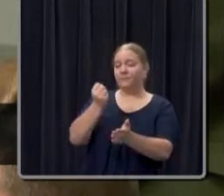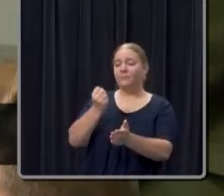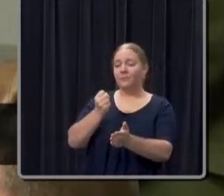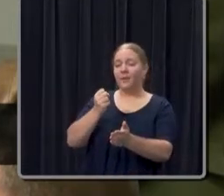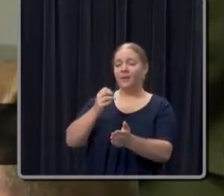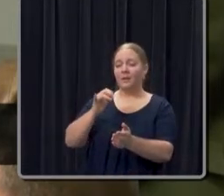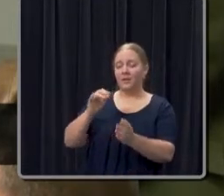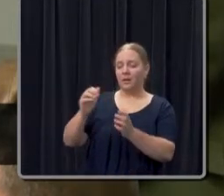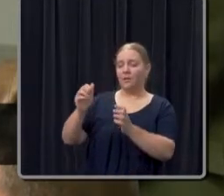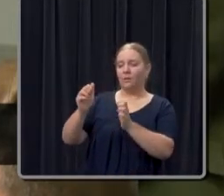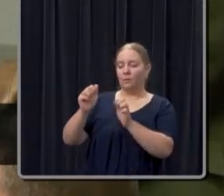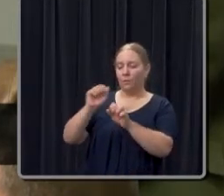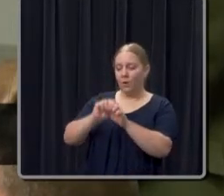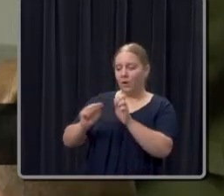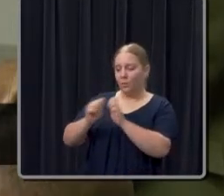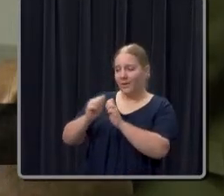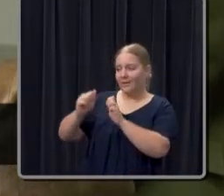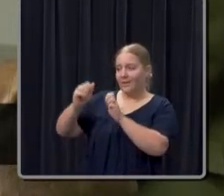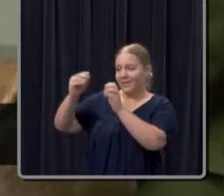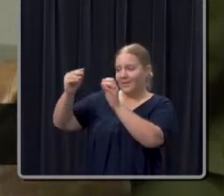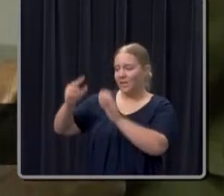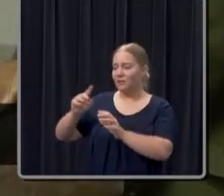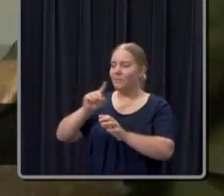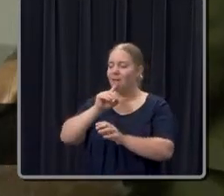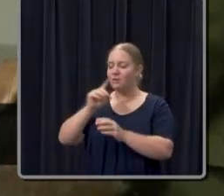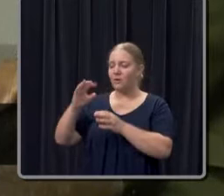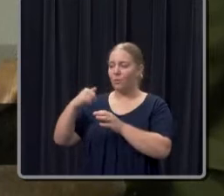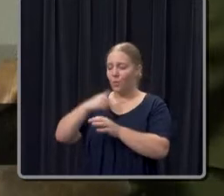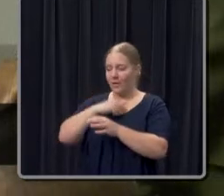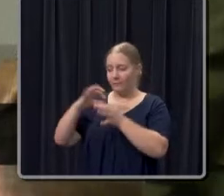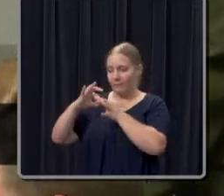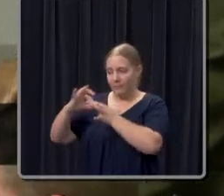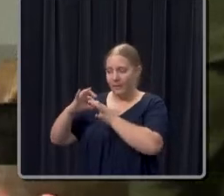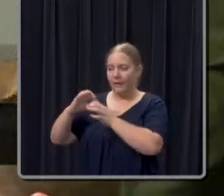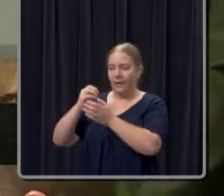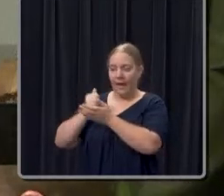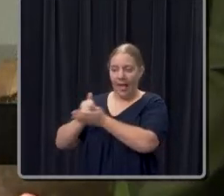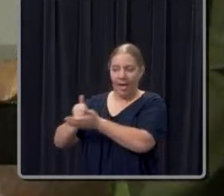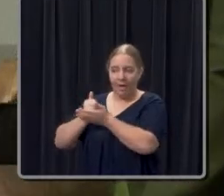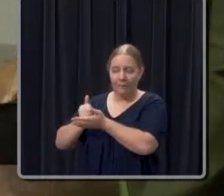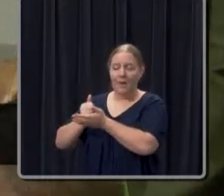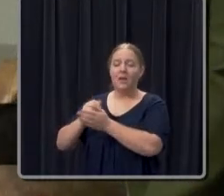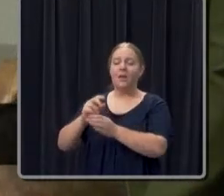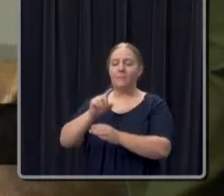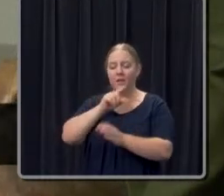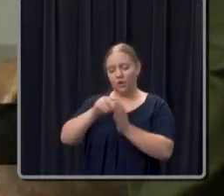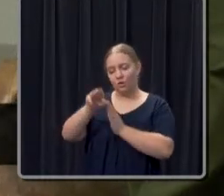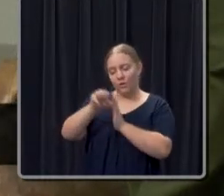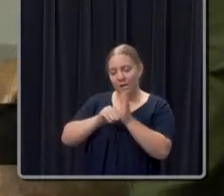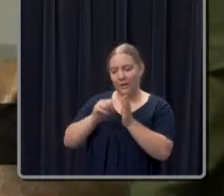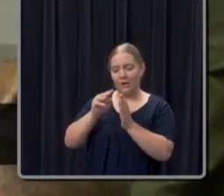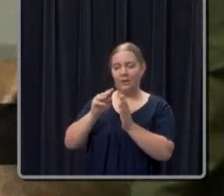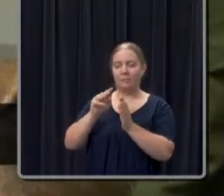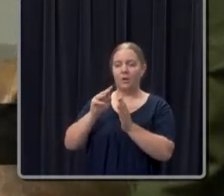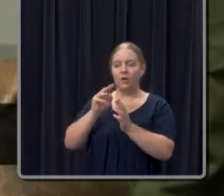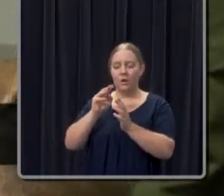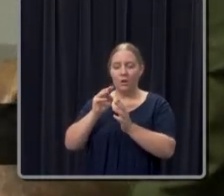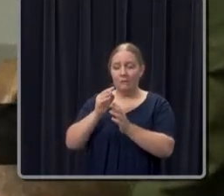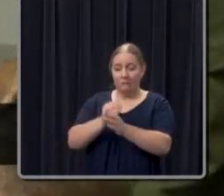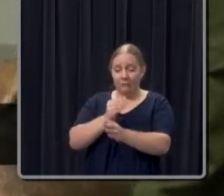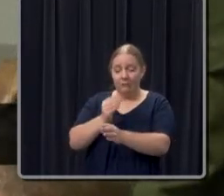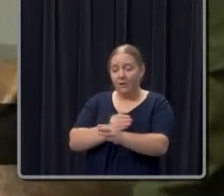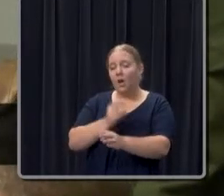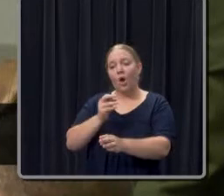that colleague, to make sure that we are helping each other through, whether it's, curriculum revisions are out there, new resources are out